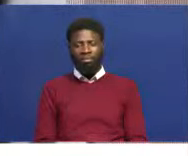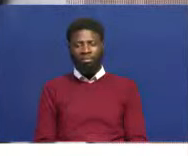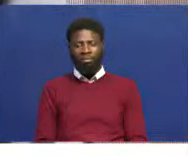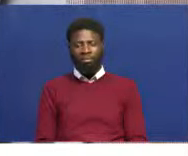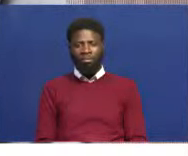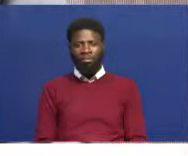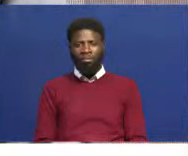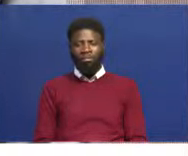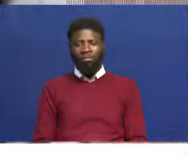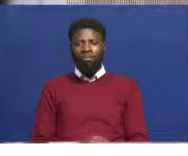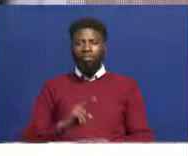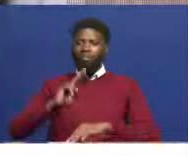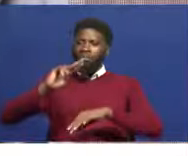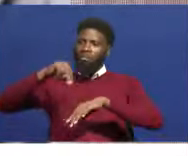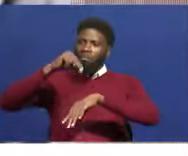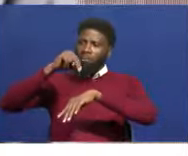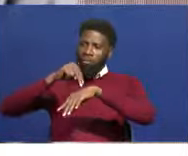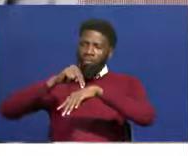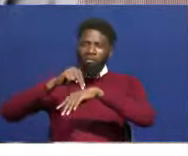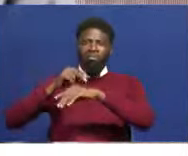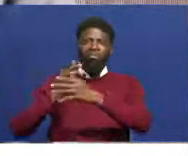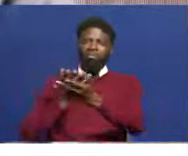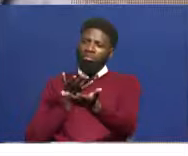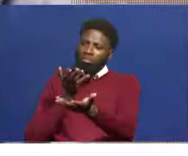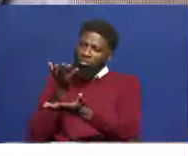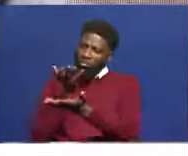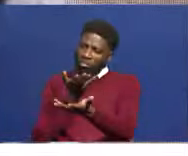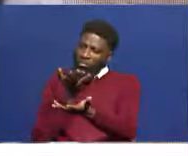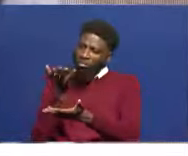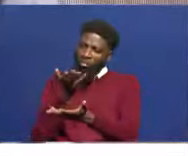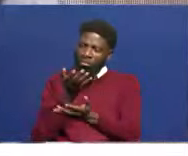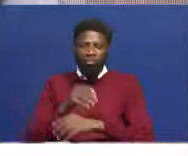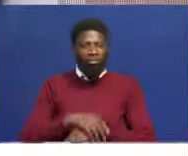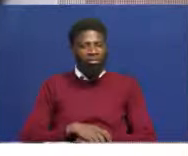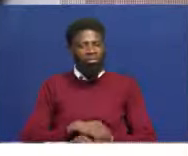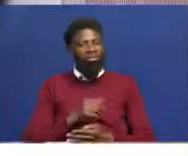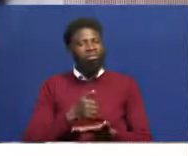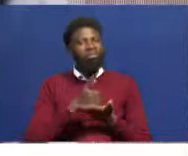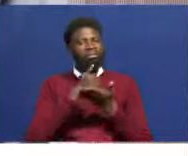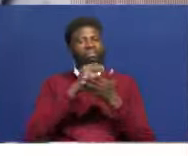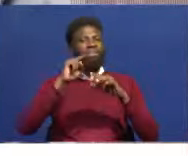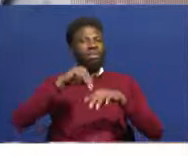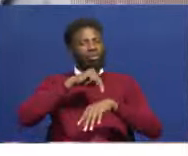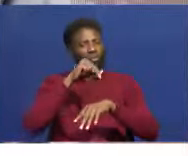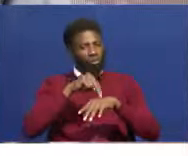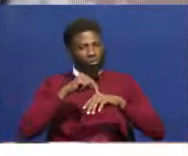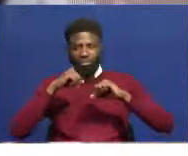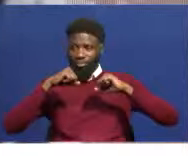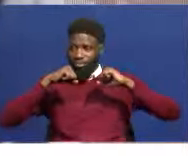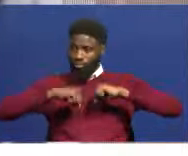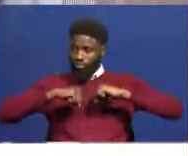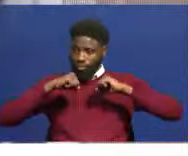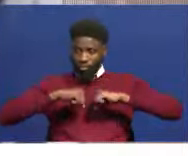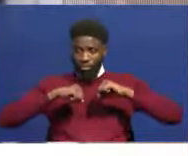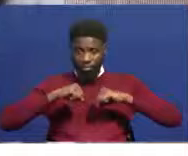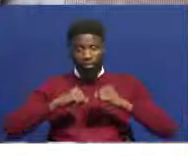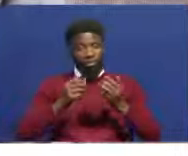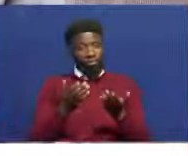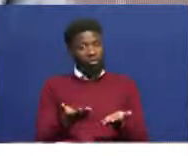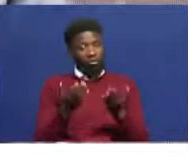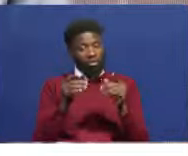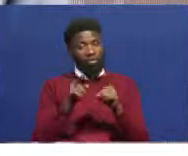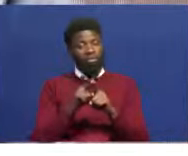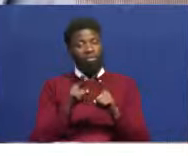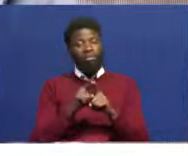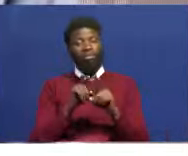Engaging in national dialogue and building national consensus and agreeing to a new social